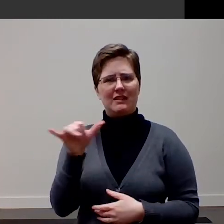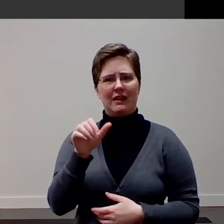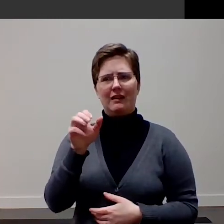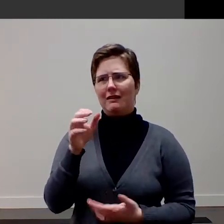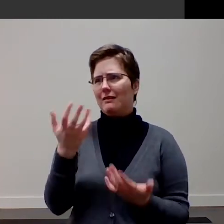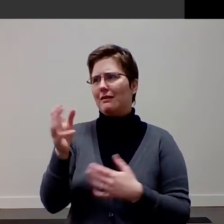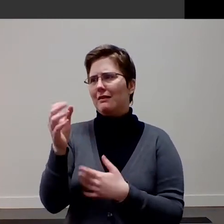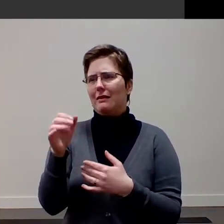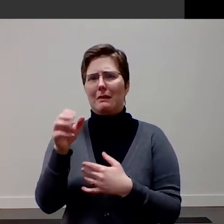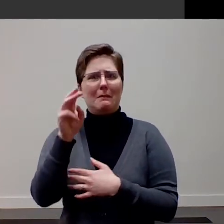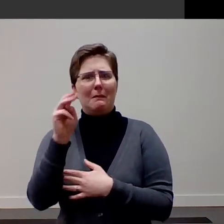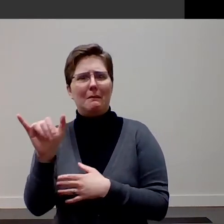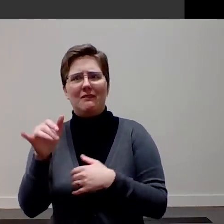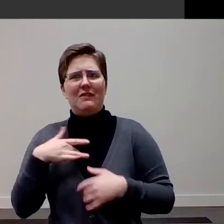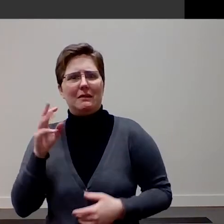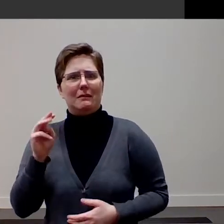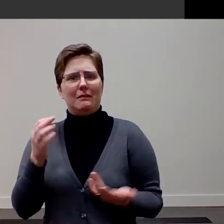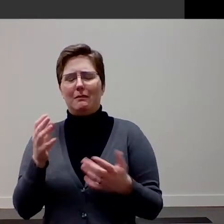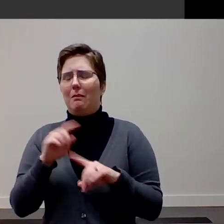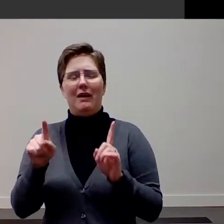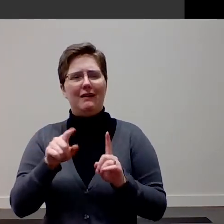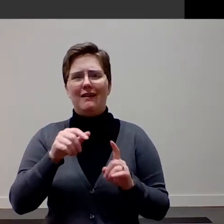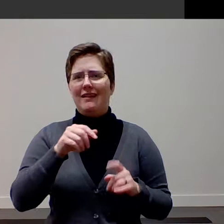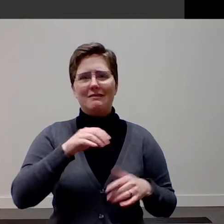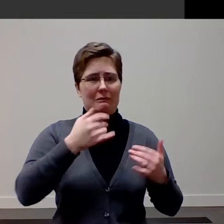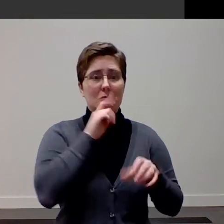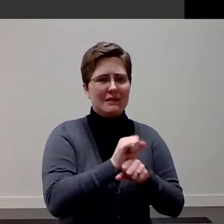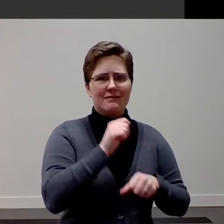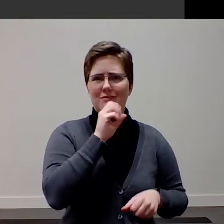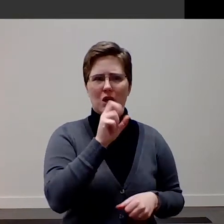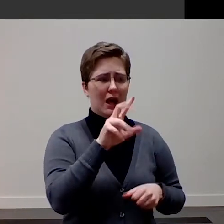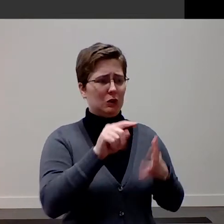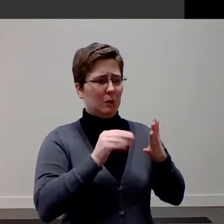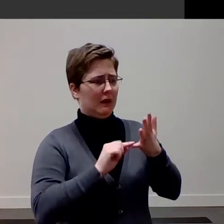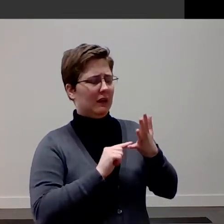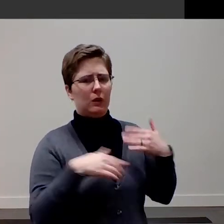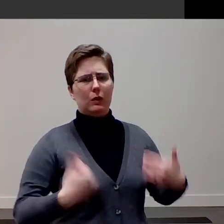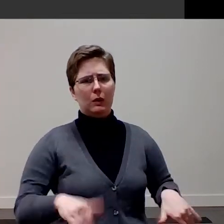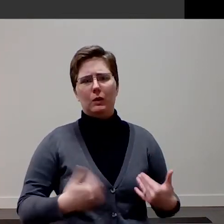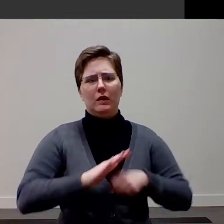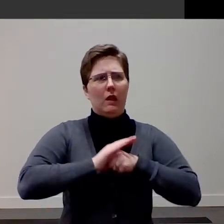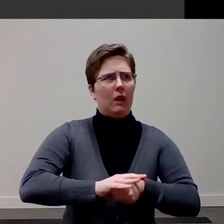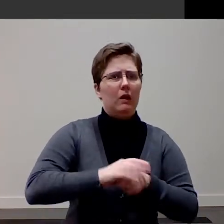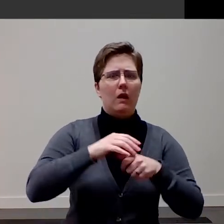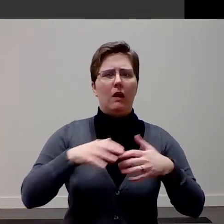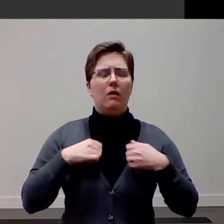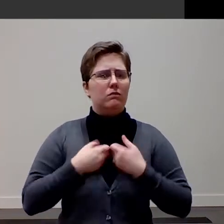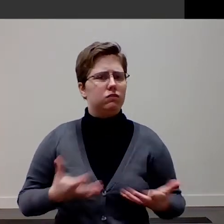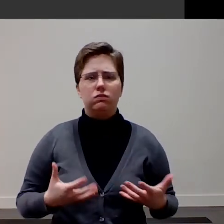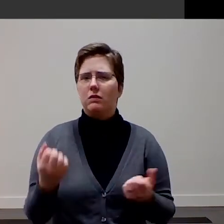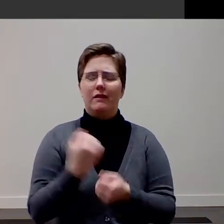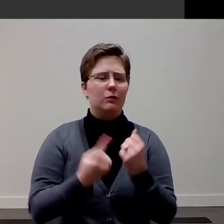now and we're not even at the end of October, just being how they feel drained and stressed along with everybody else. So